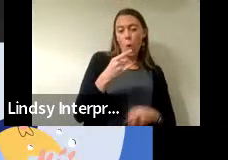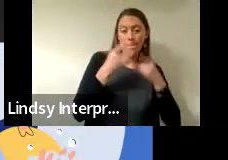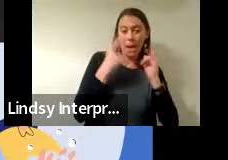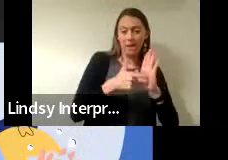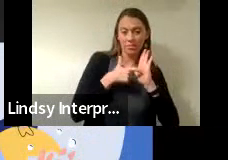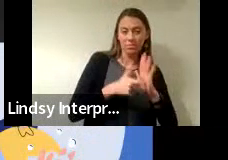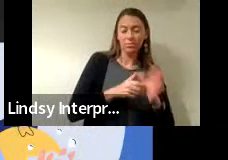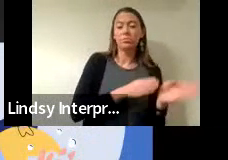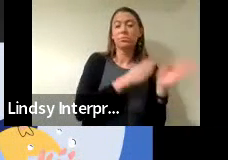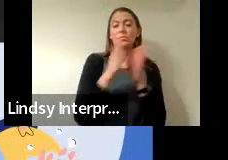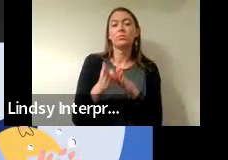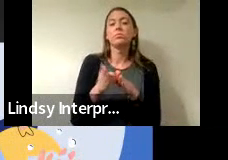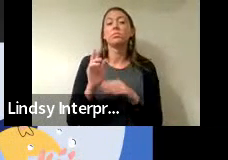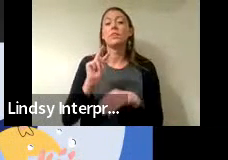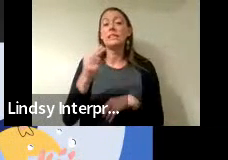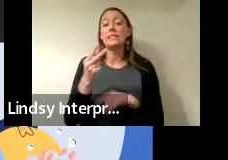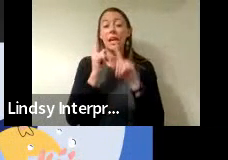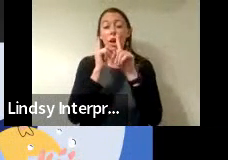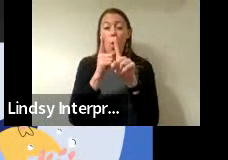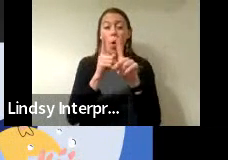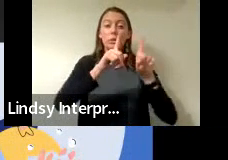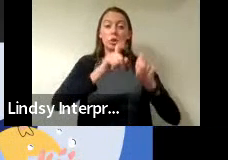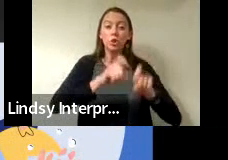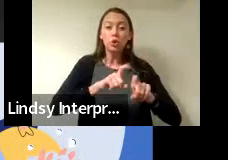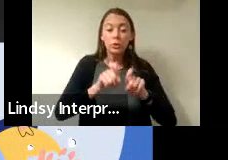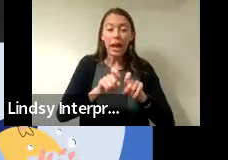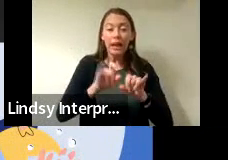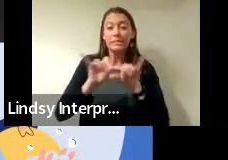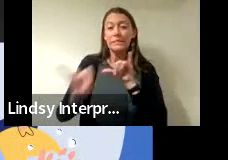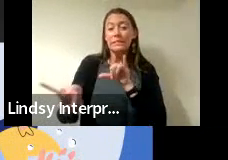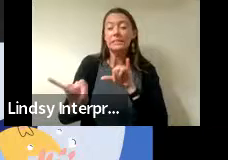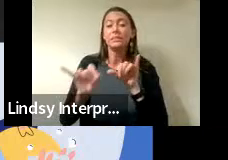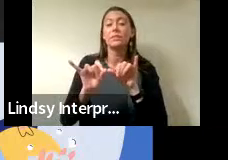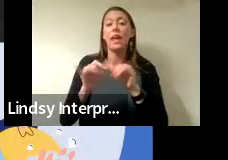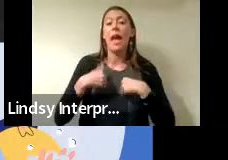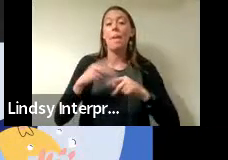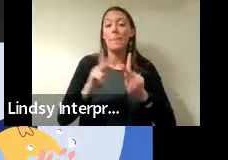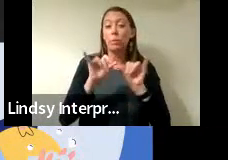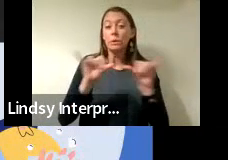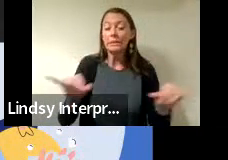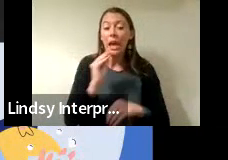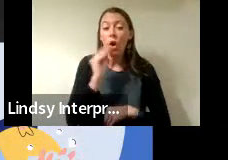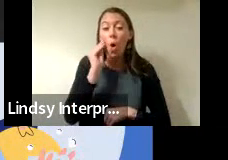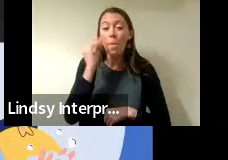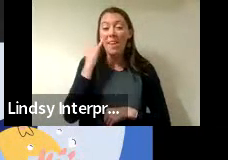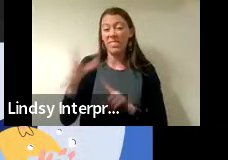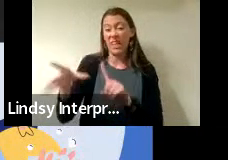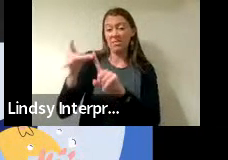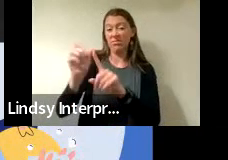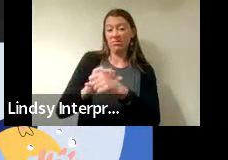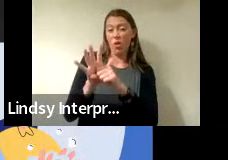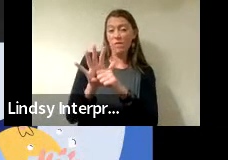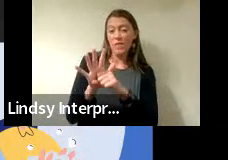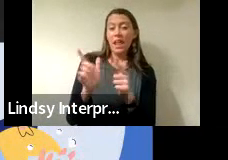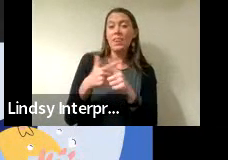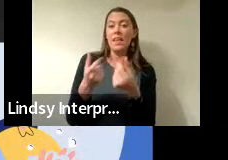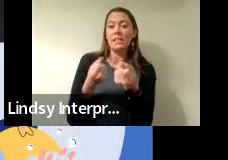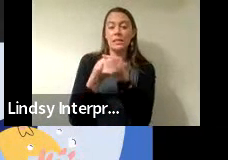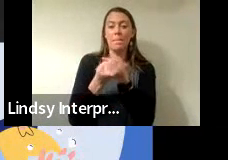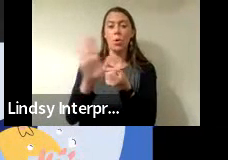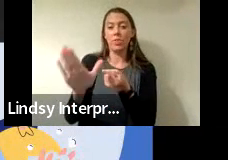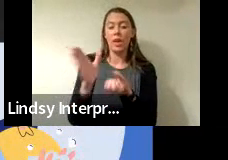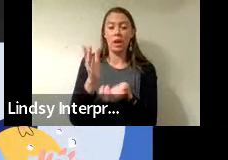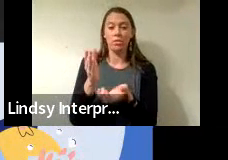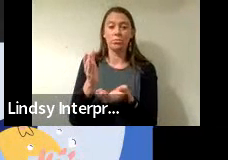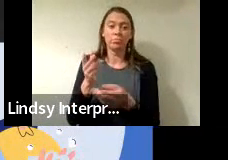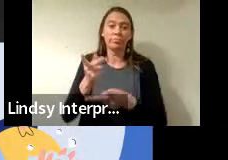is to test, isolate, and support the care of people who are infected with COVID. Our third major goal is focused